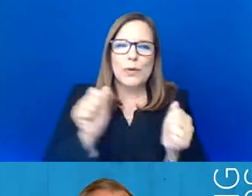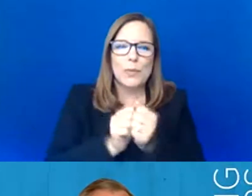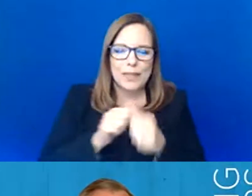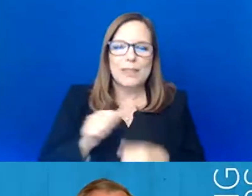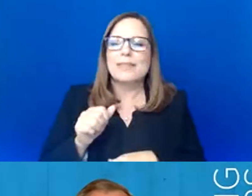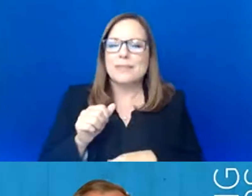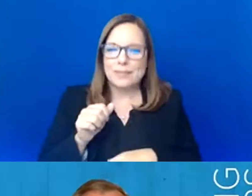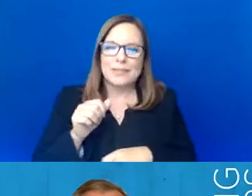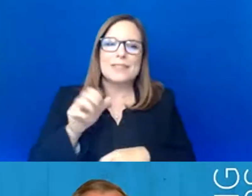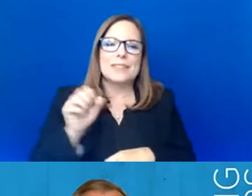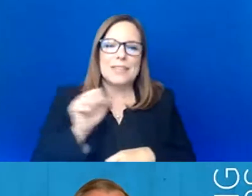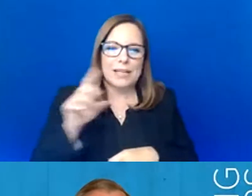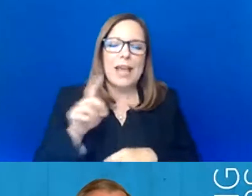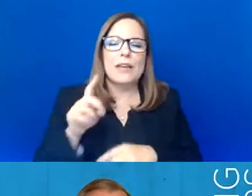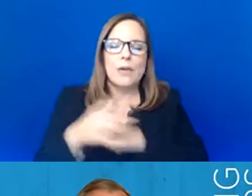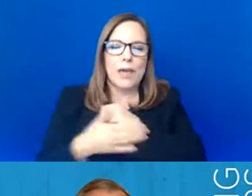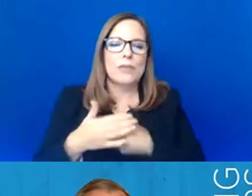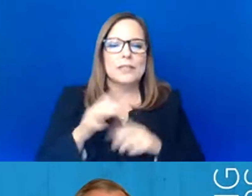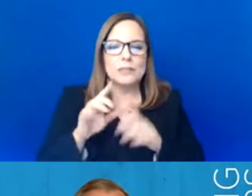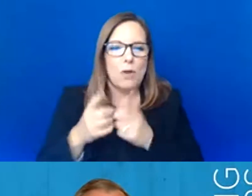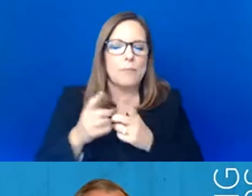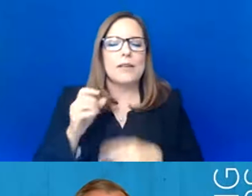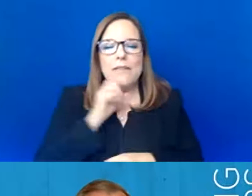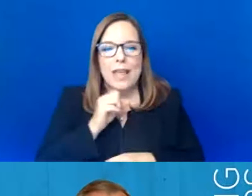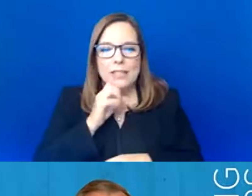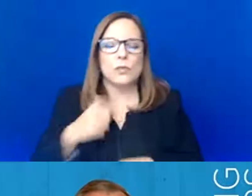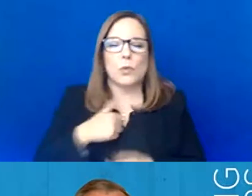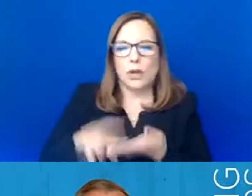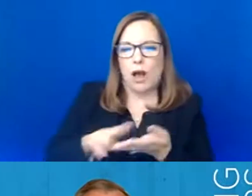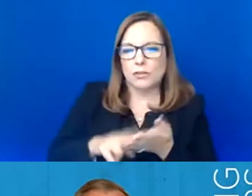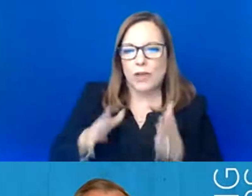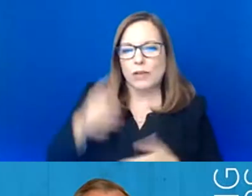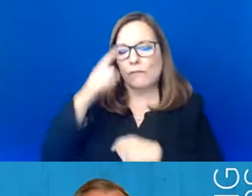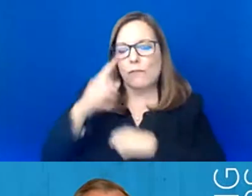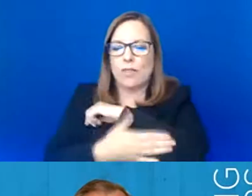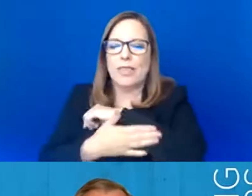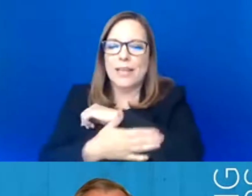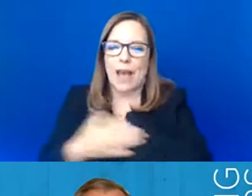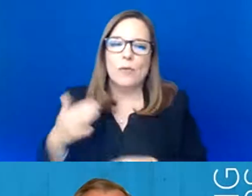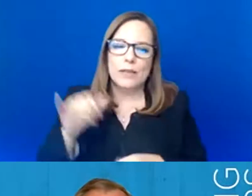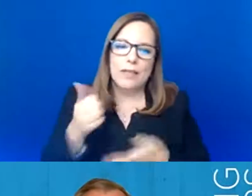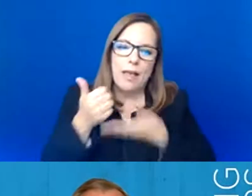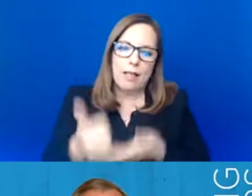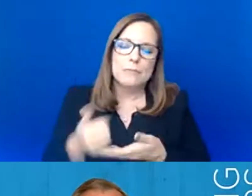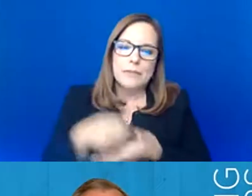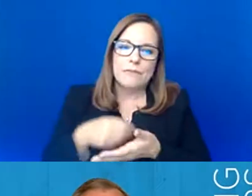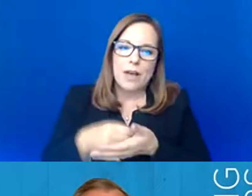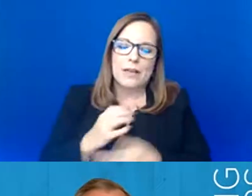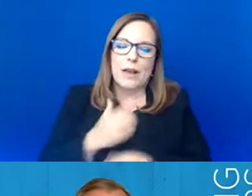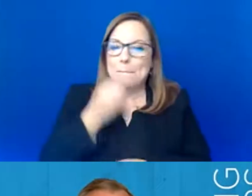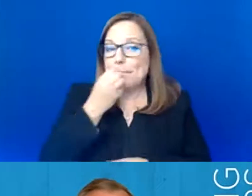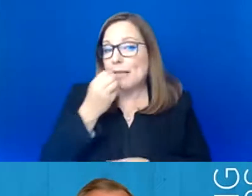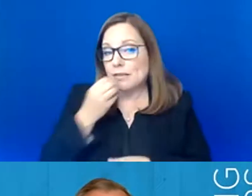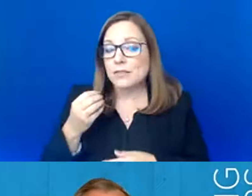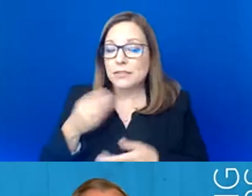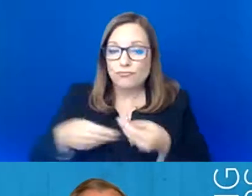Older Americans Act nutrition contractor for the county, which helps fund our meals. But we